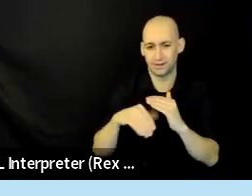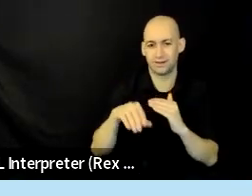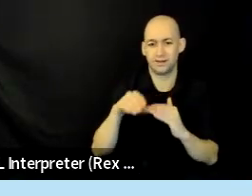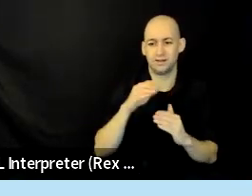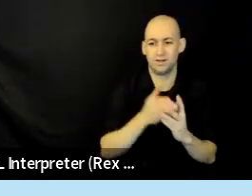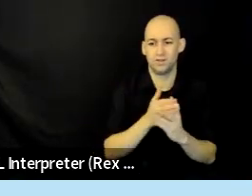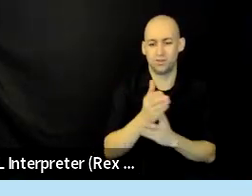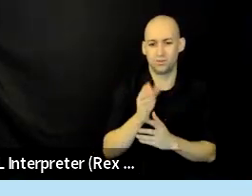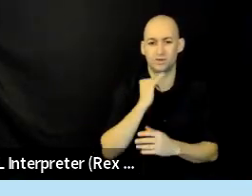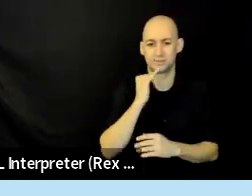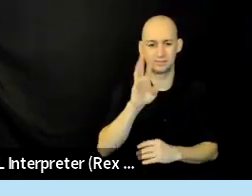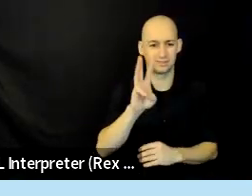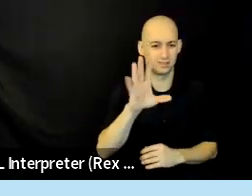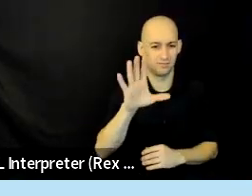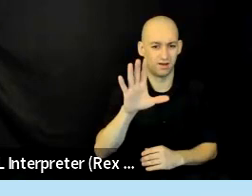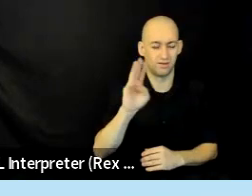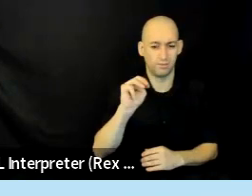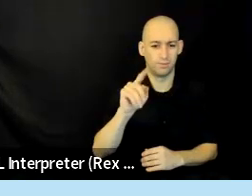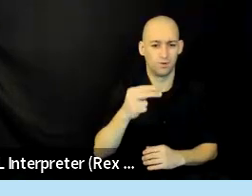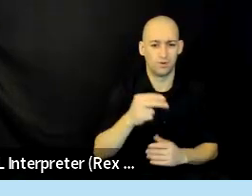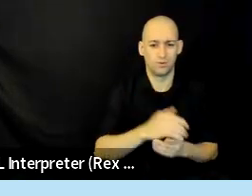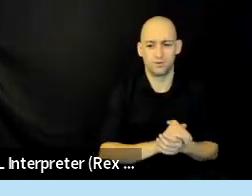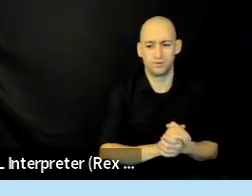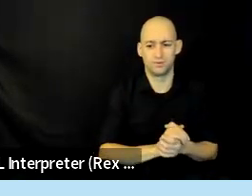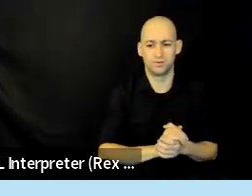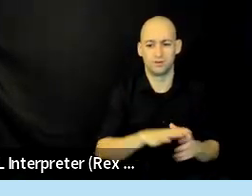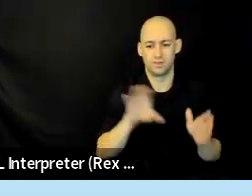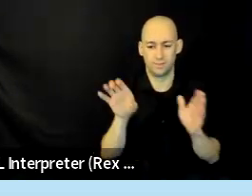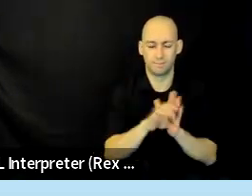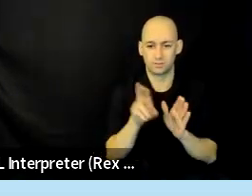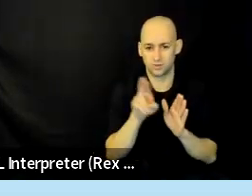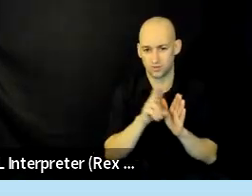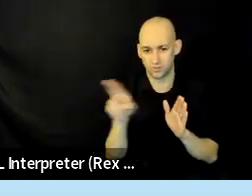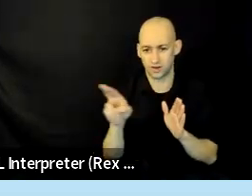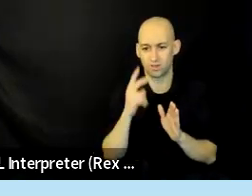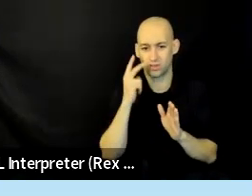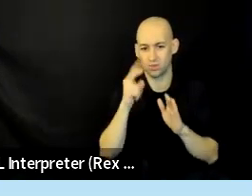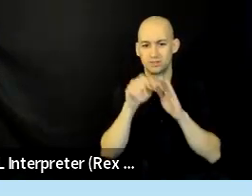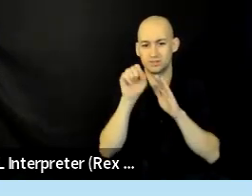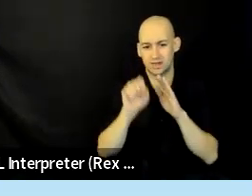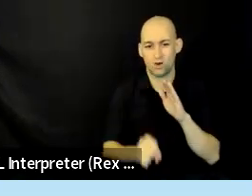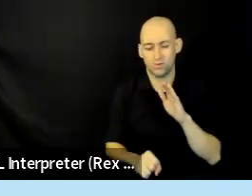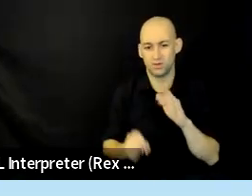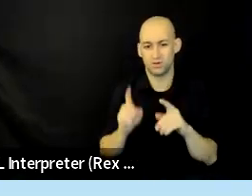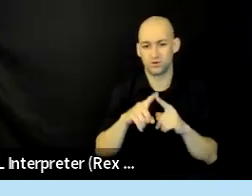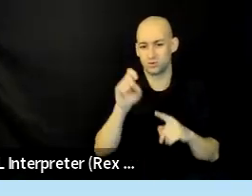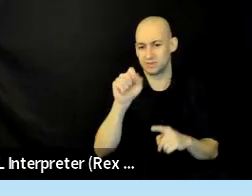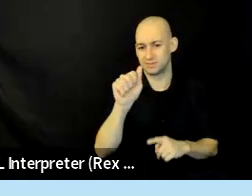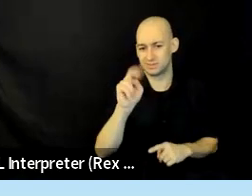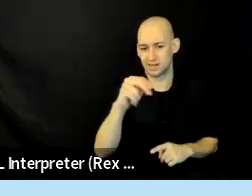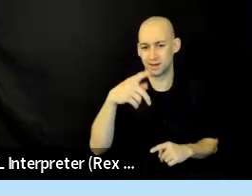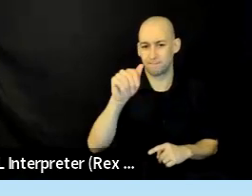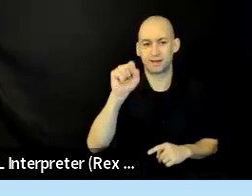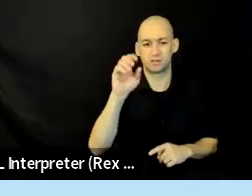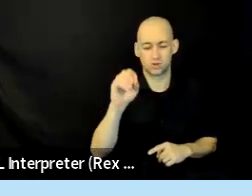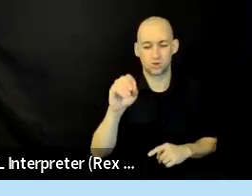project limits is 65 miles per hour. The picture on the right is looking south towards the San Paso Truck Stop and